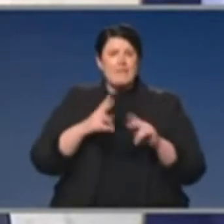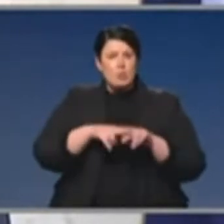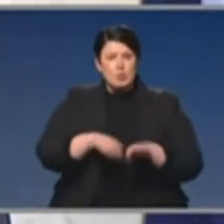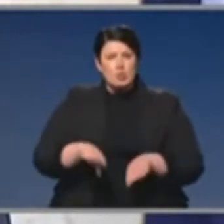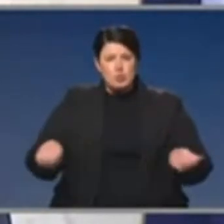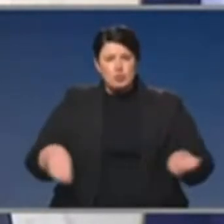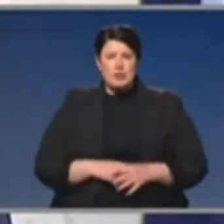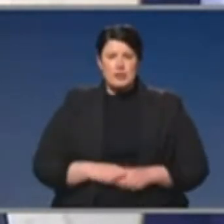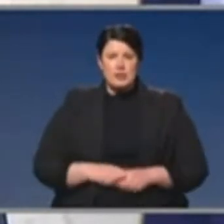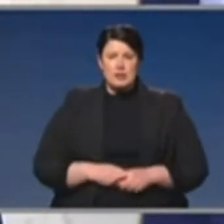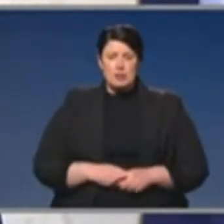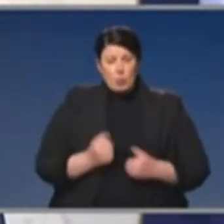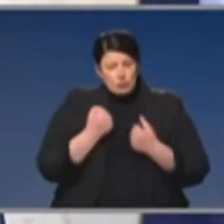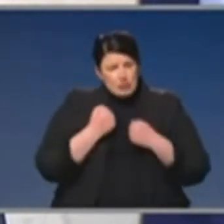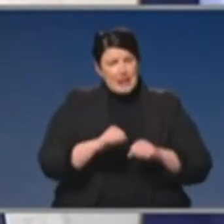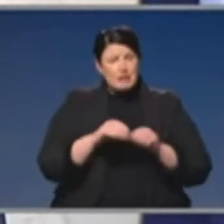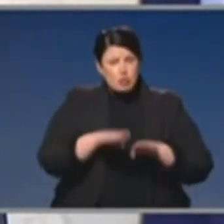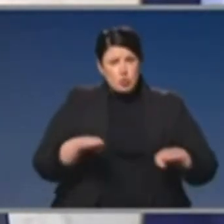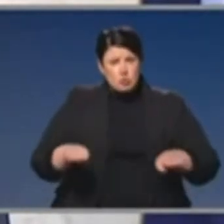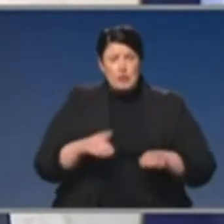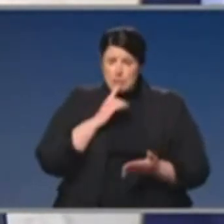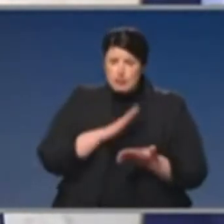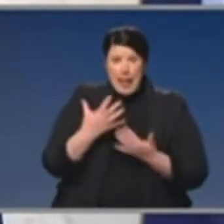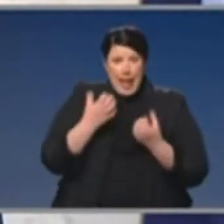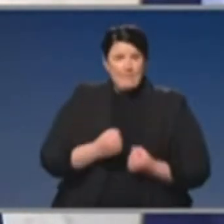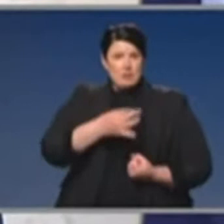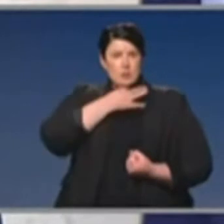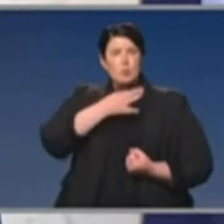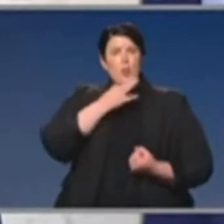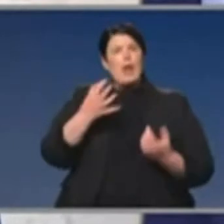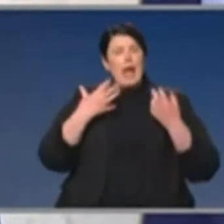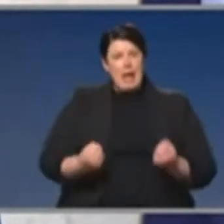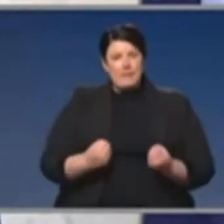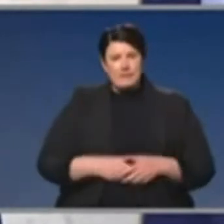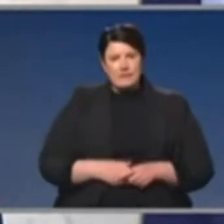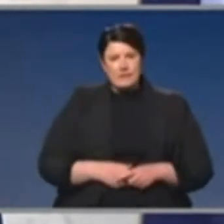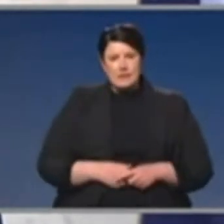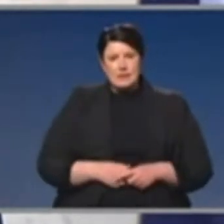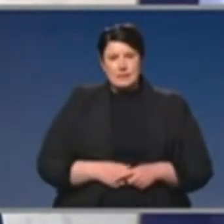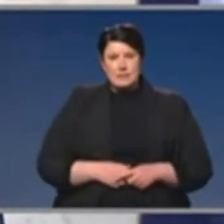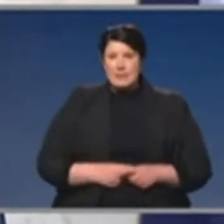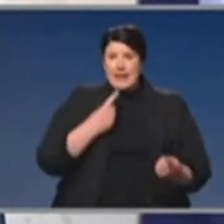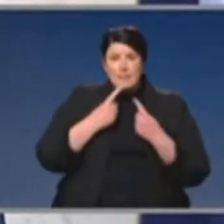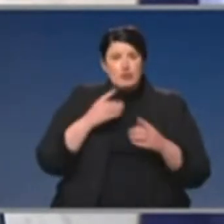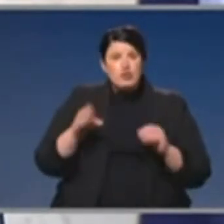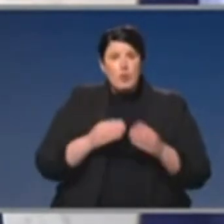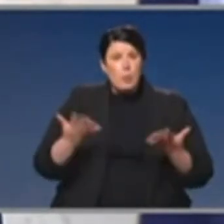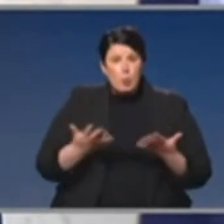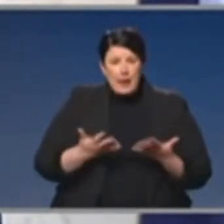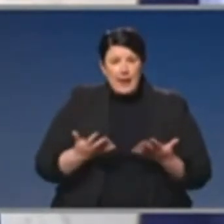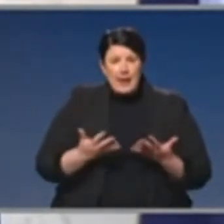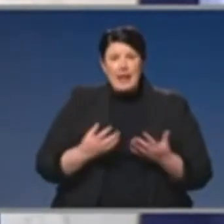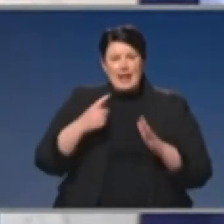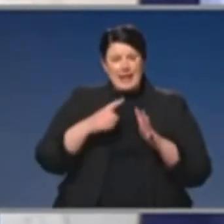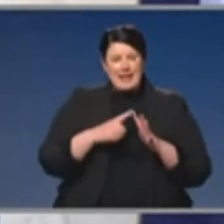important online, and being realistic about the threat and getting the information from trusted sources. The E-Safety Commissioner, have a look at